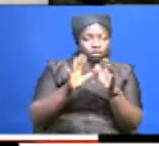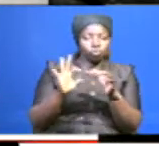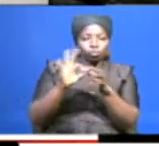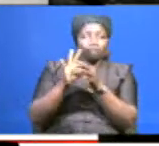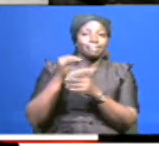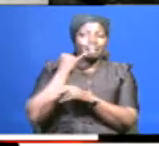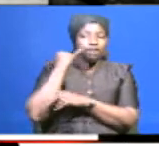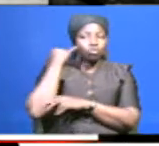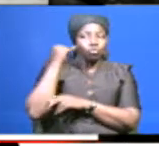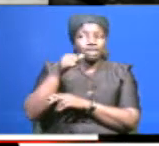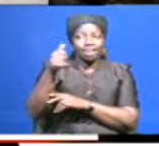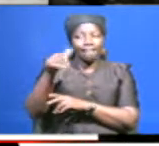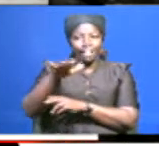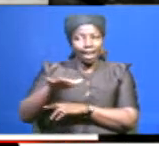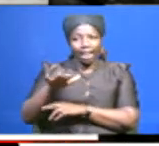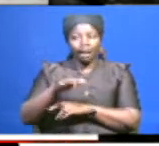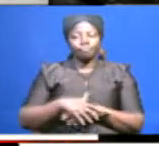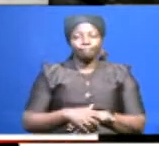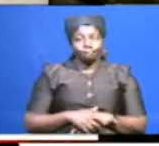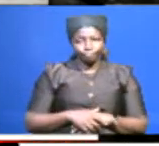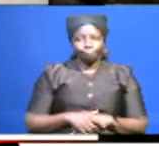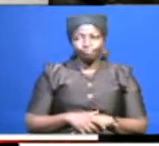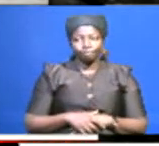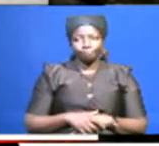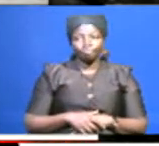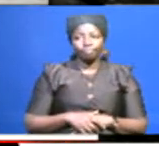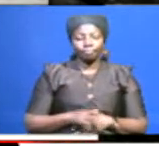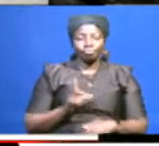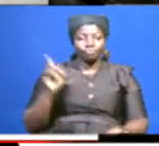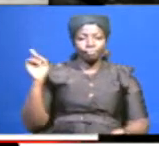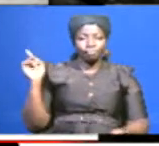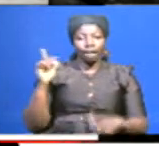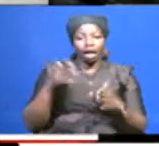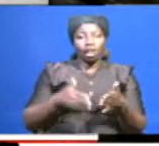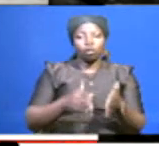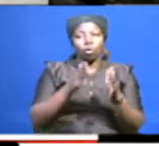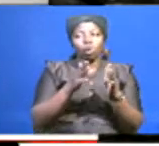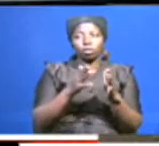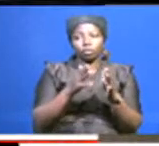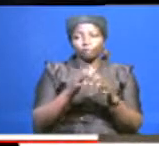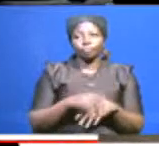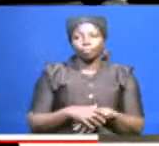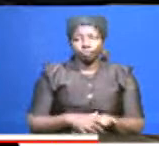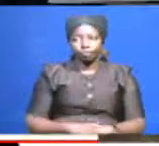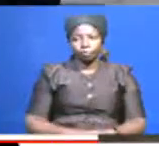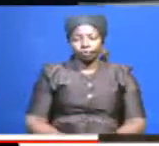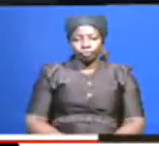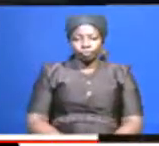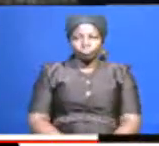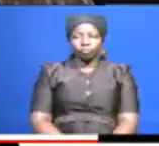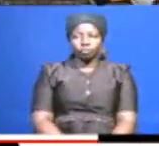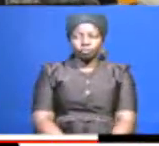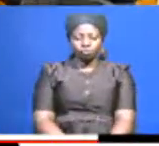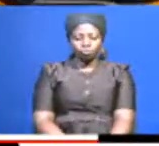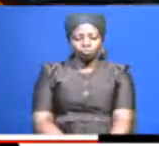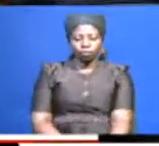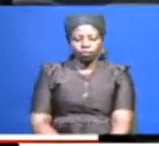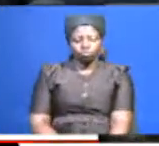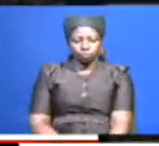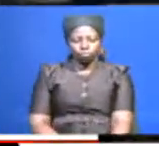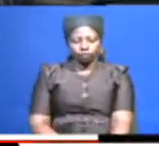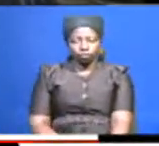destinations and Narok Bomet Kaplong Road and connect to Kaplong Kericho Road. Jacqueline Masharia for Prime